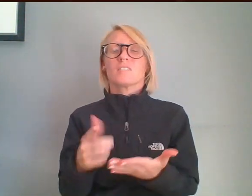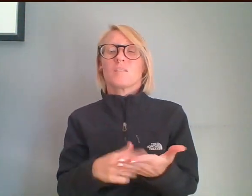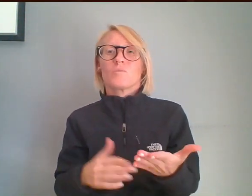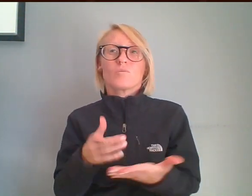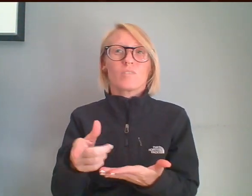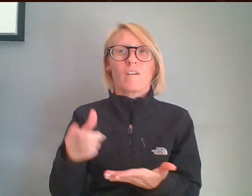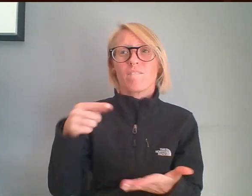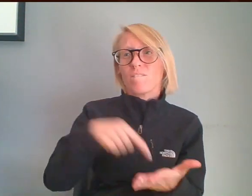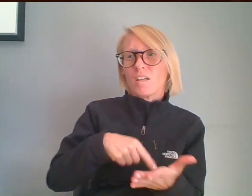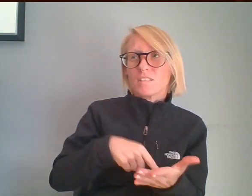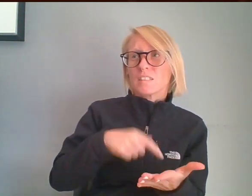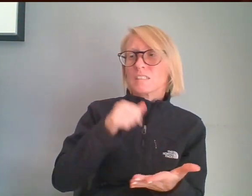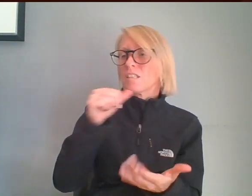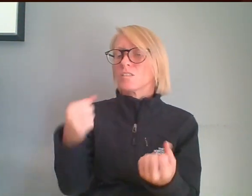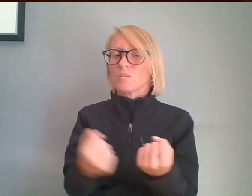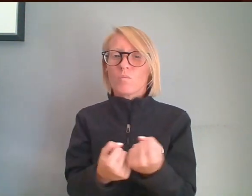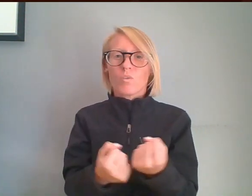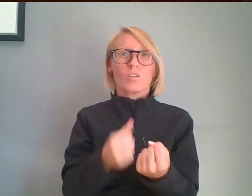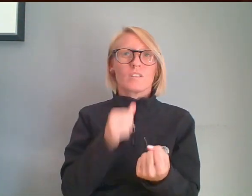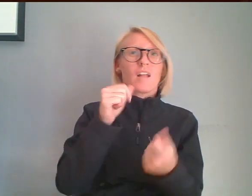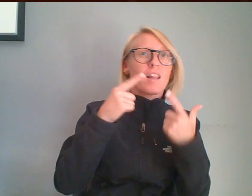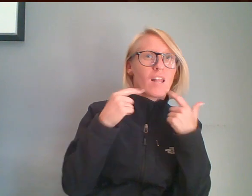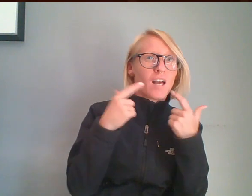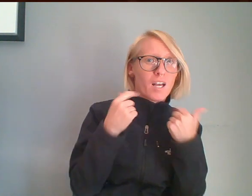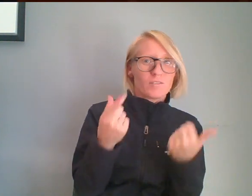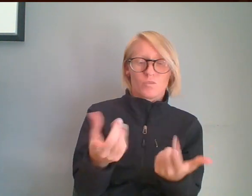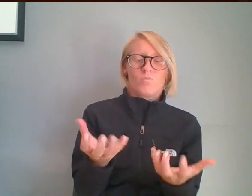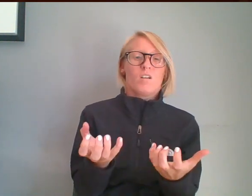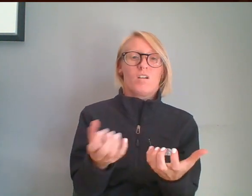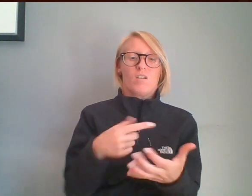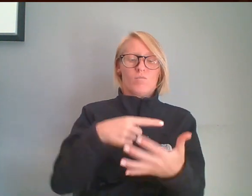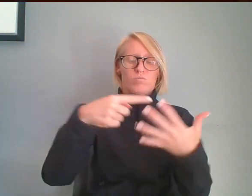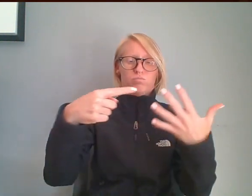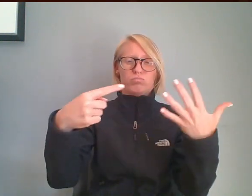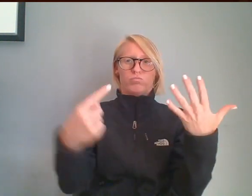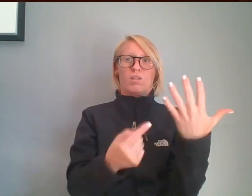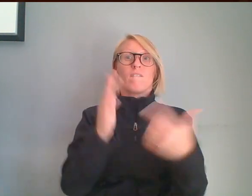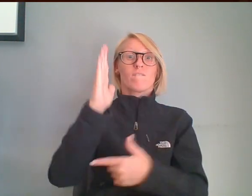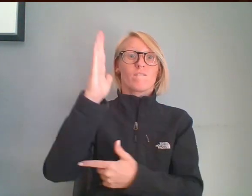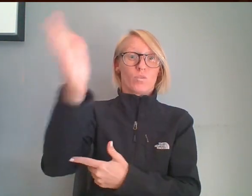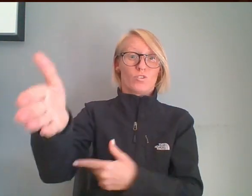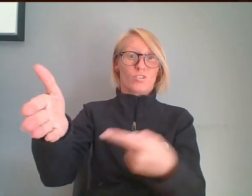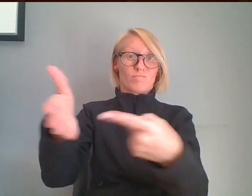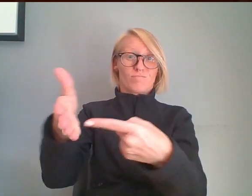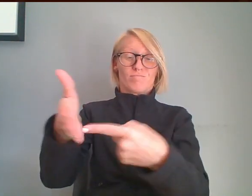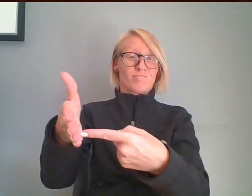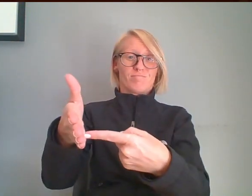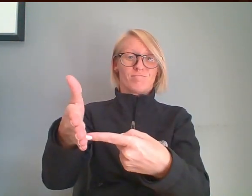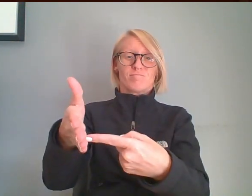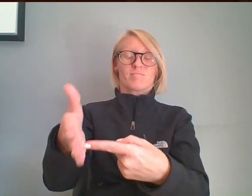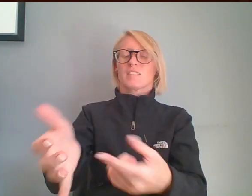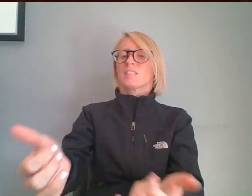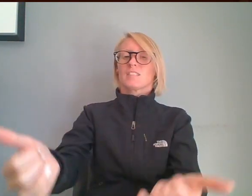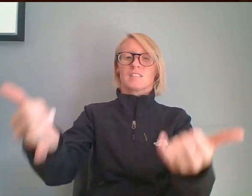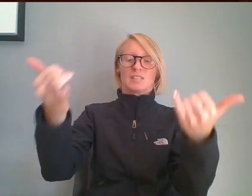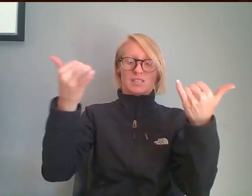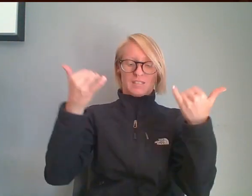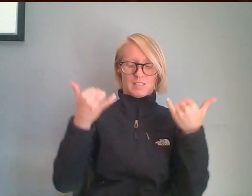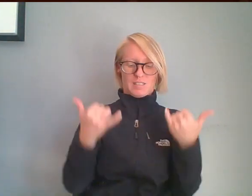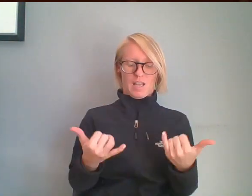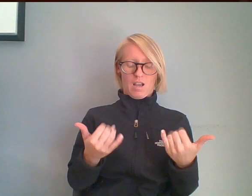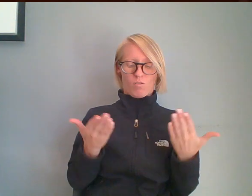you might not get the support, you might not get the laughs that you want. All of those are future states. So if we can bring ourselves into the